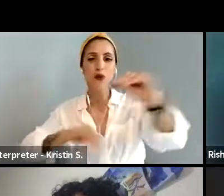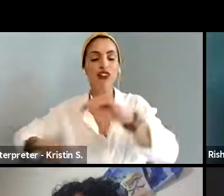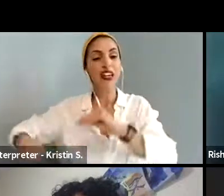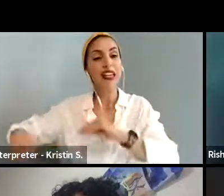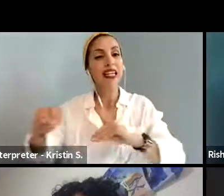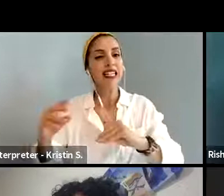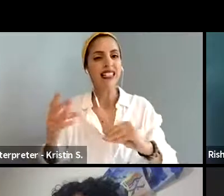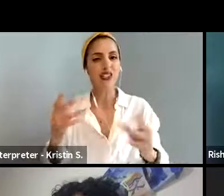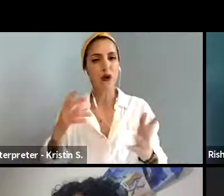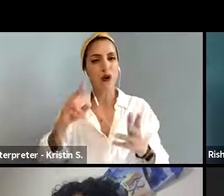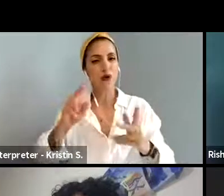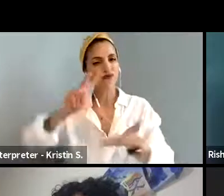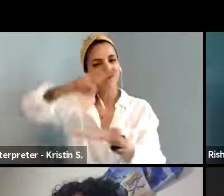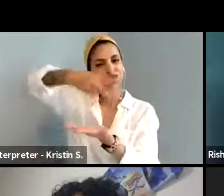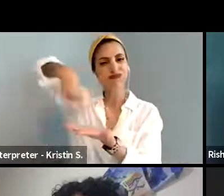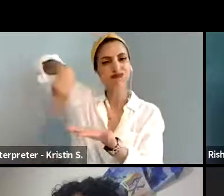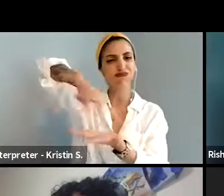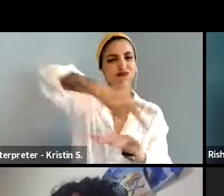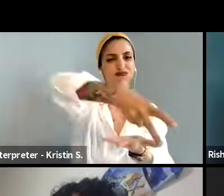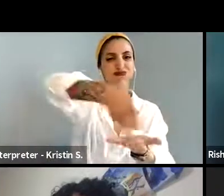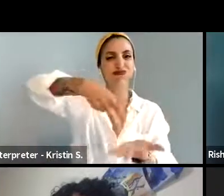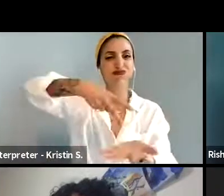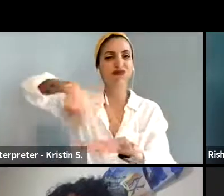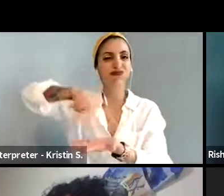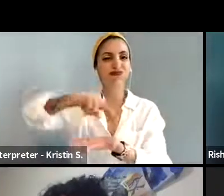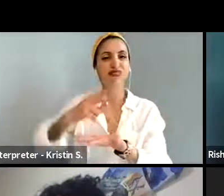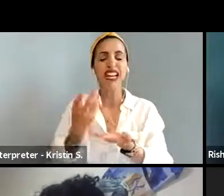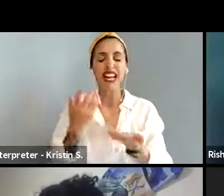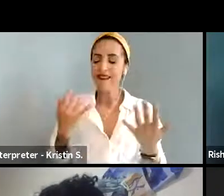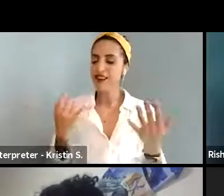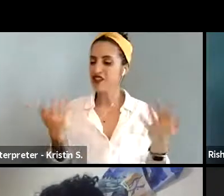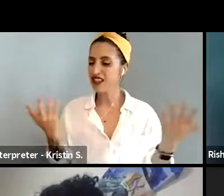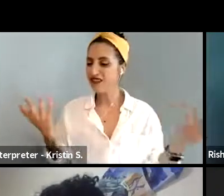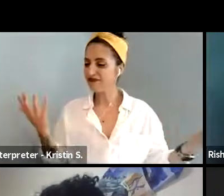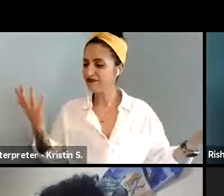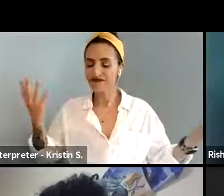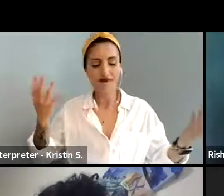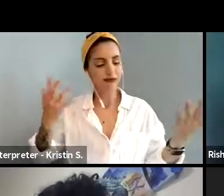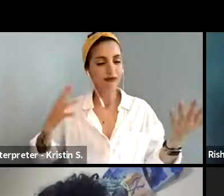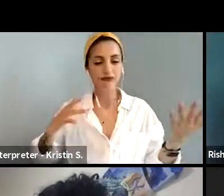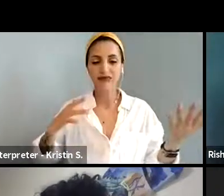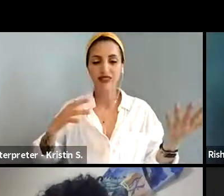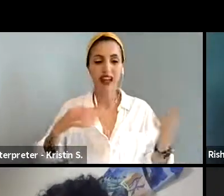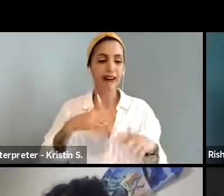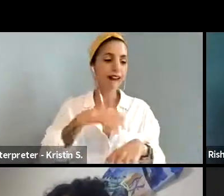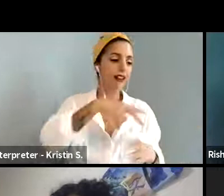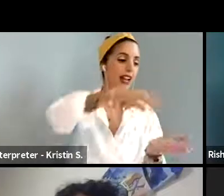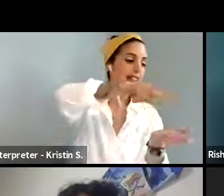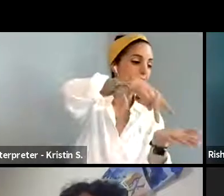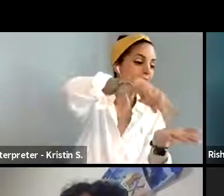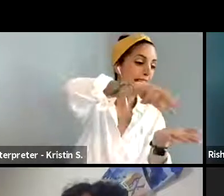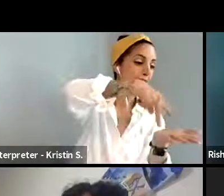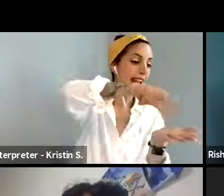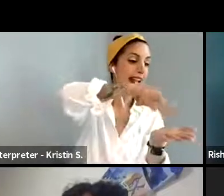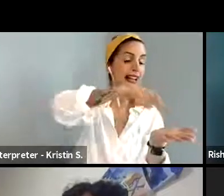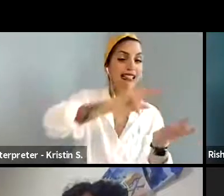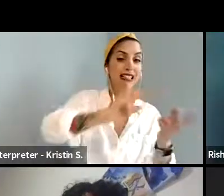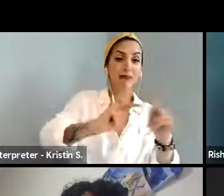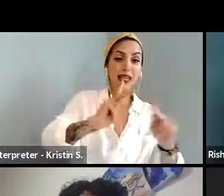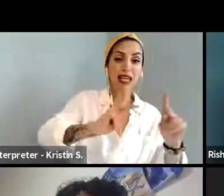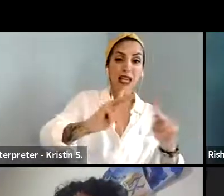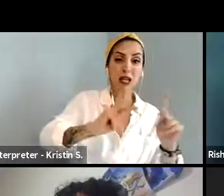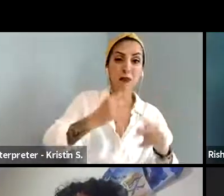in and into other zones and areas. And, you know, dance movement people came out going, oh my